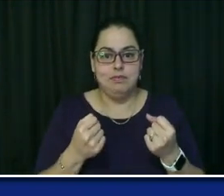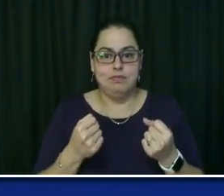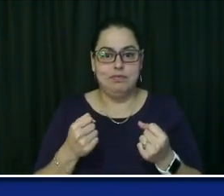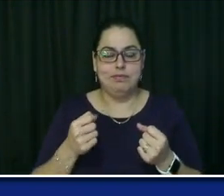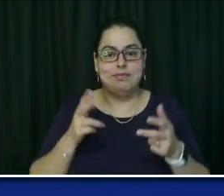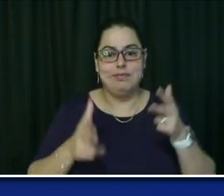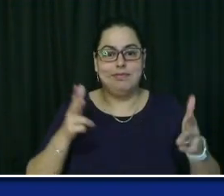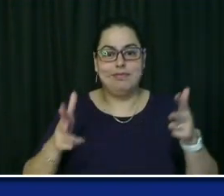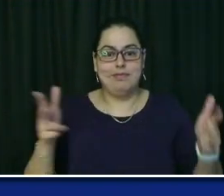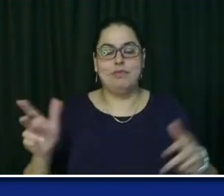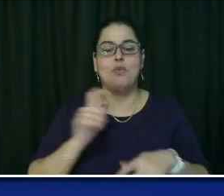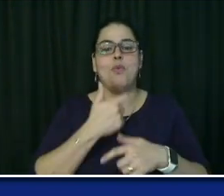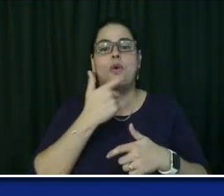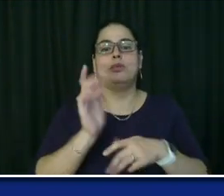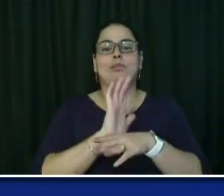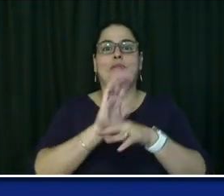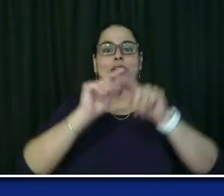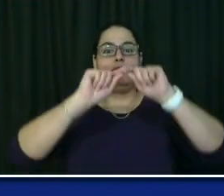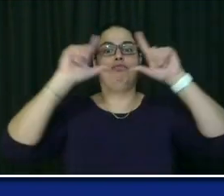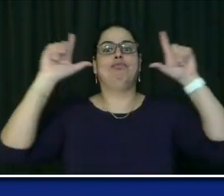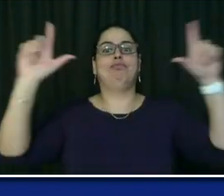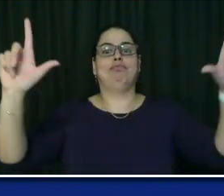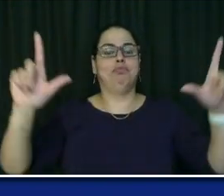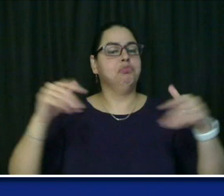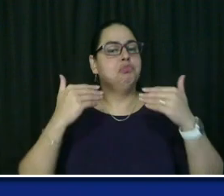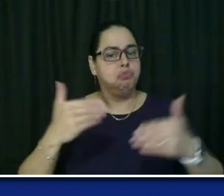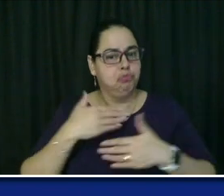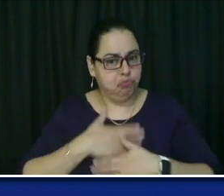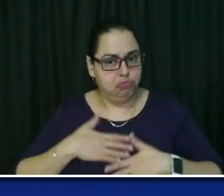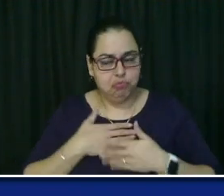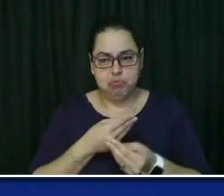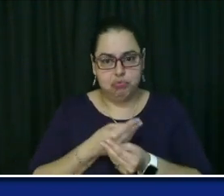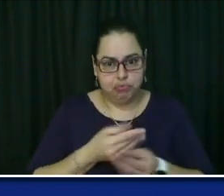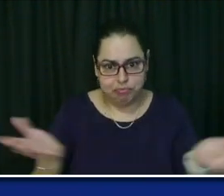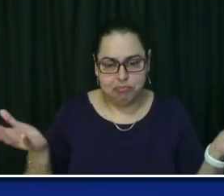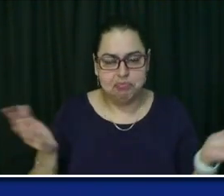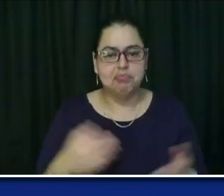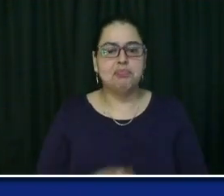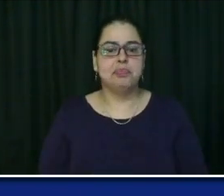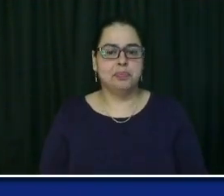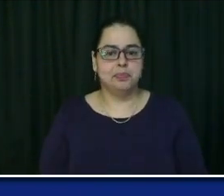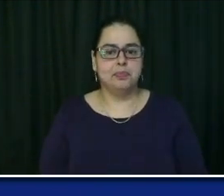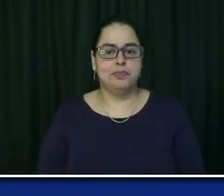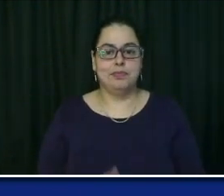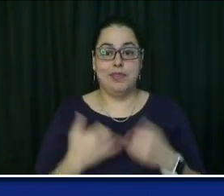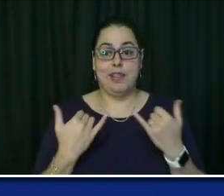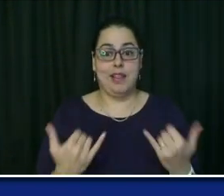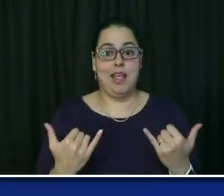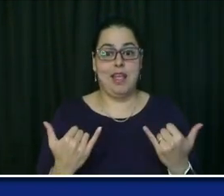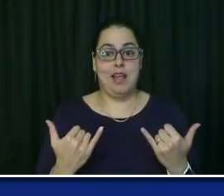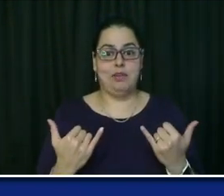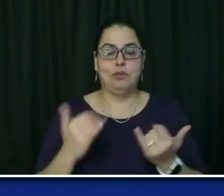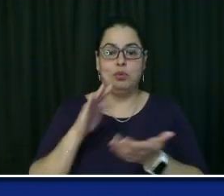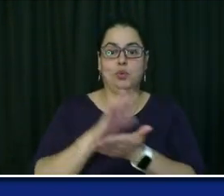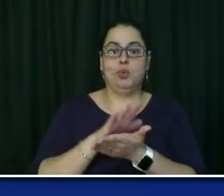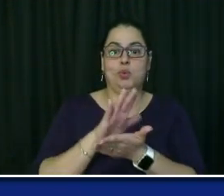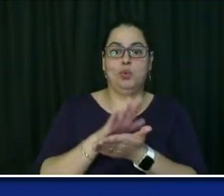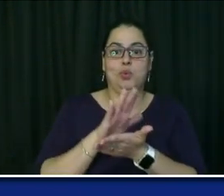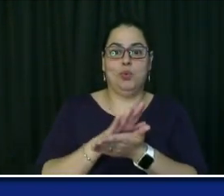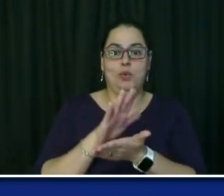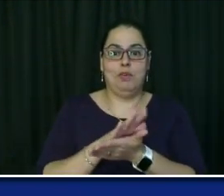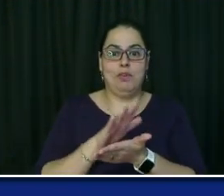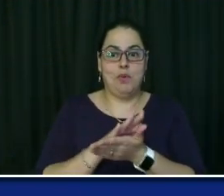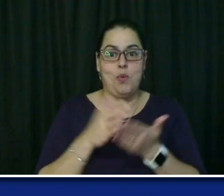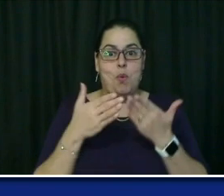schools, working with both the public and the private schools to make opening safe and normal as it could be for the children and the staff. I'd like to thank our